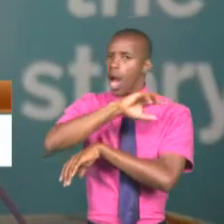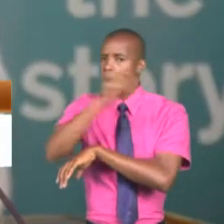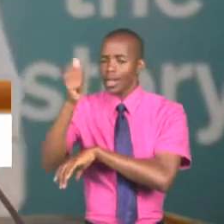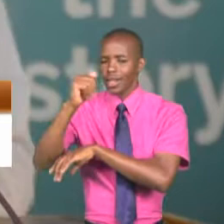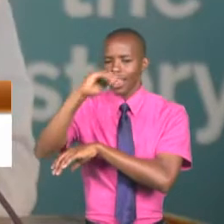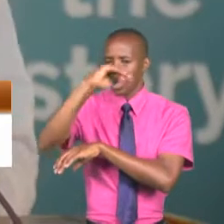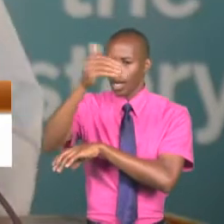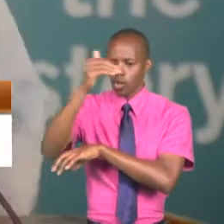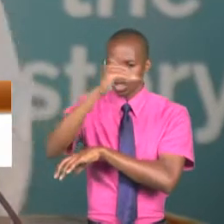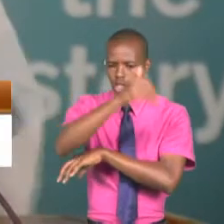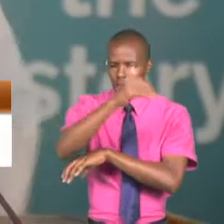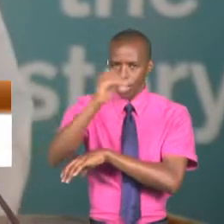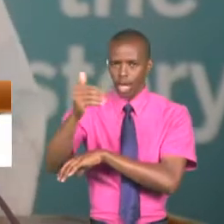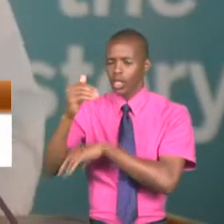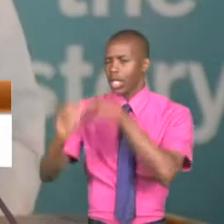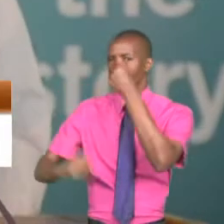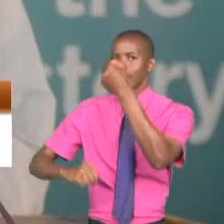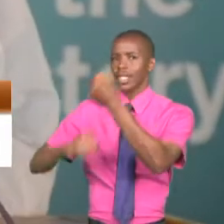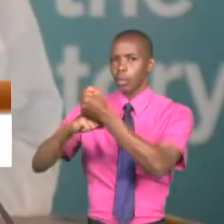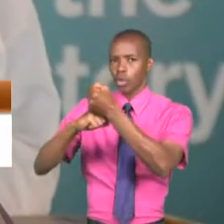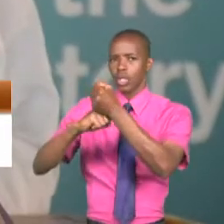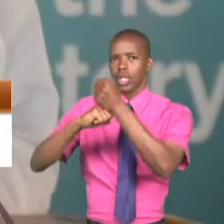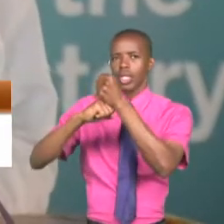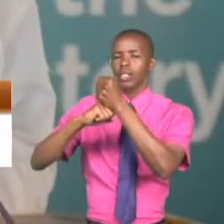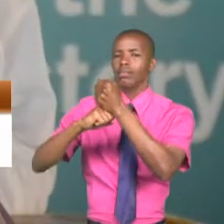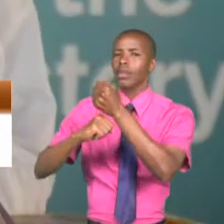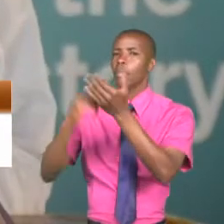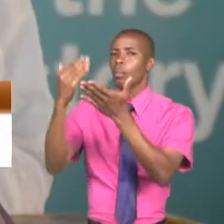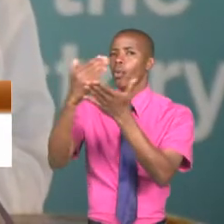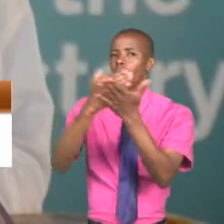counties are in support of this same program.